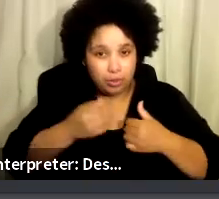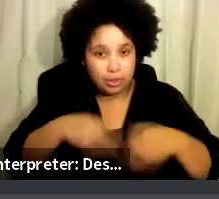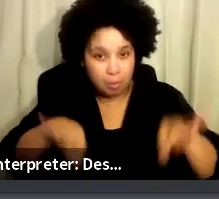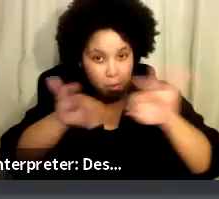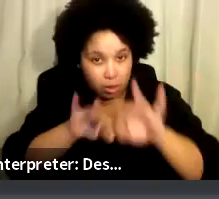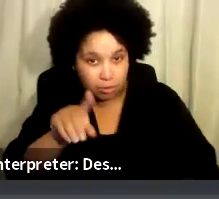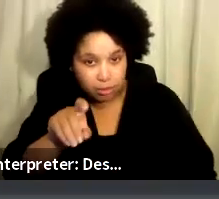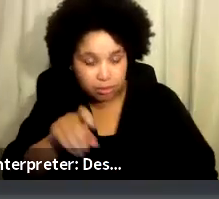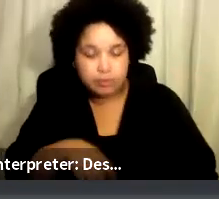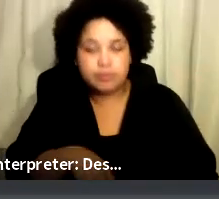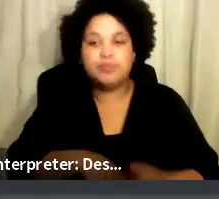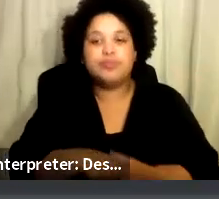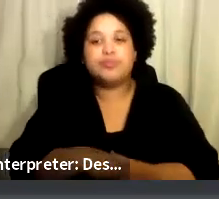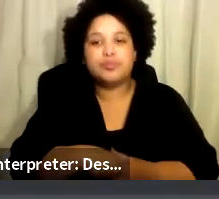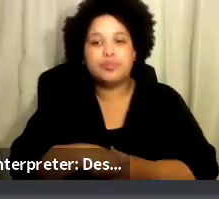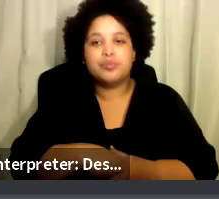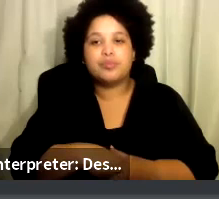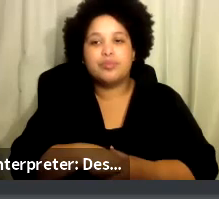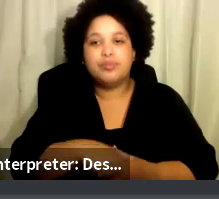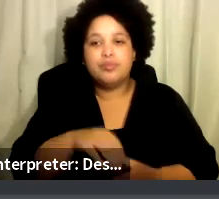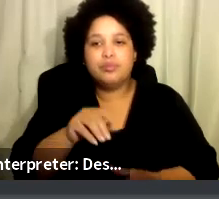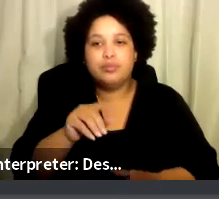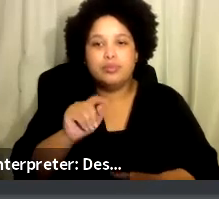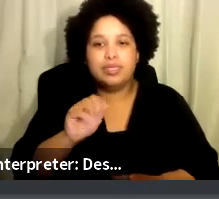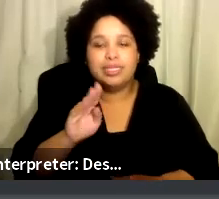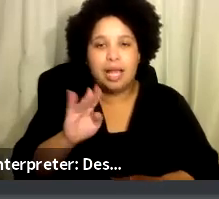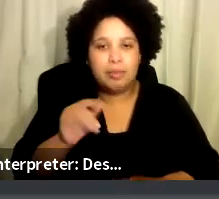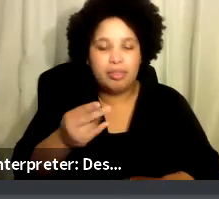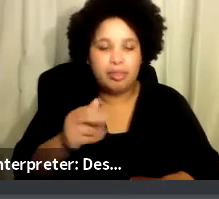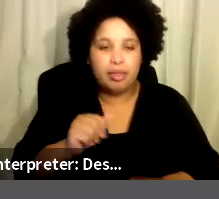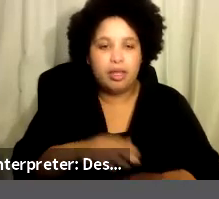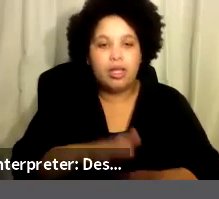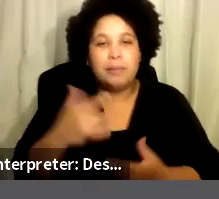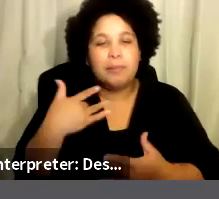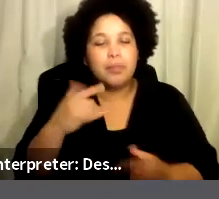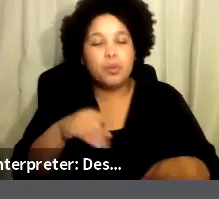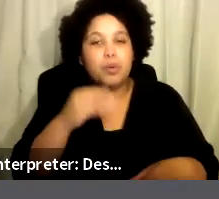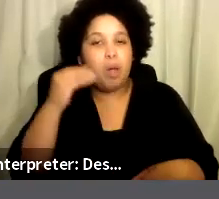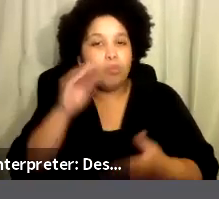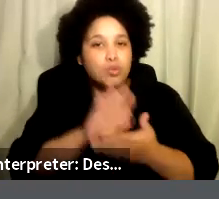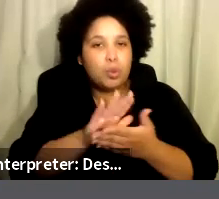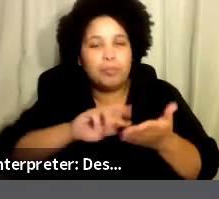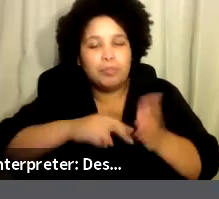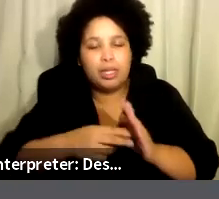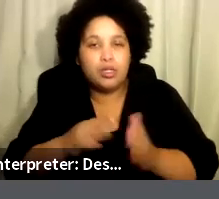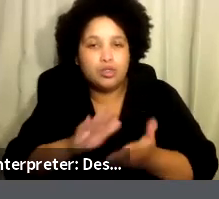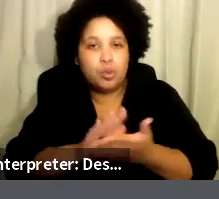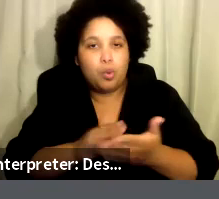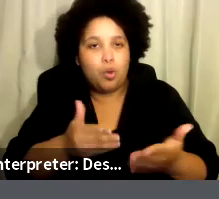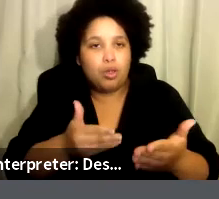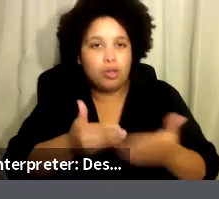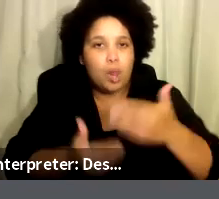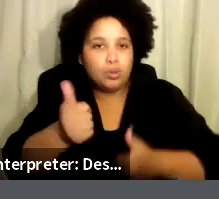Typically, TK through 12th grade, you're going to the school that's your home school is what we call it, that's located closest to your